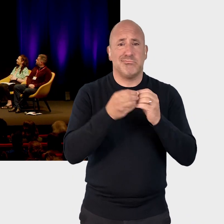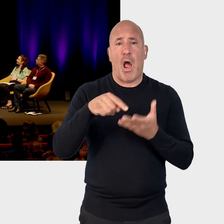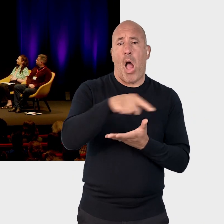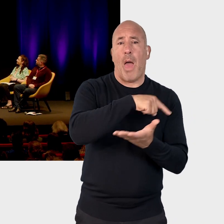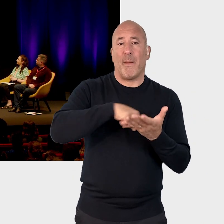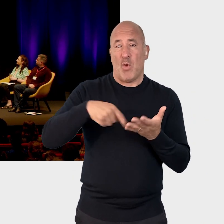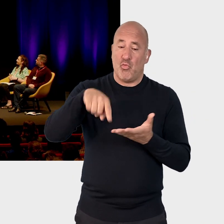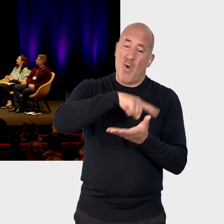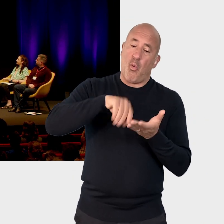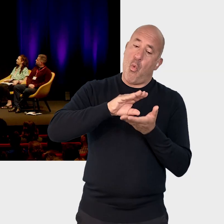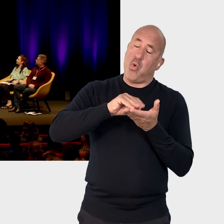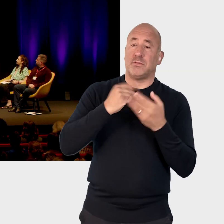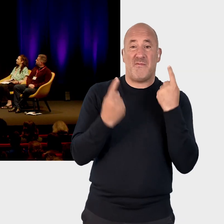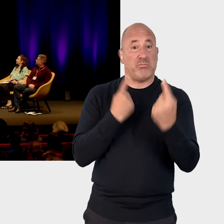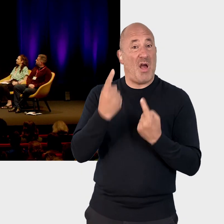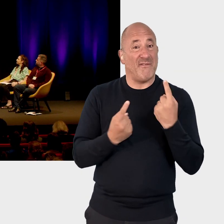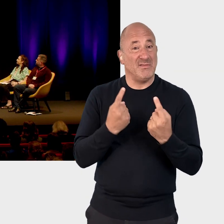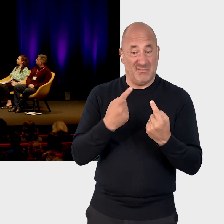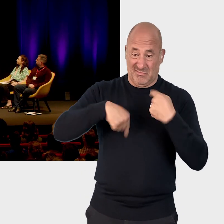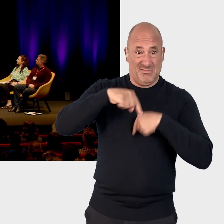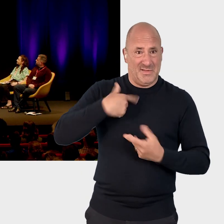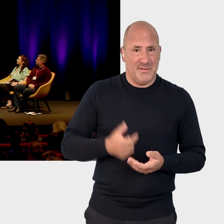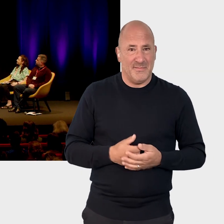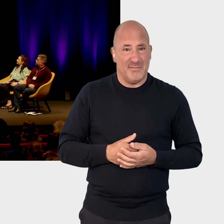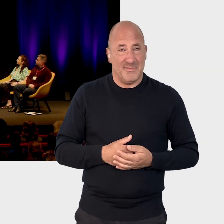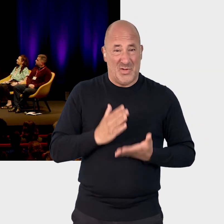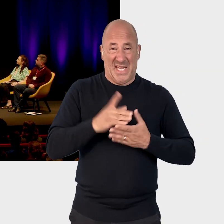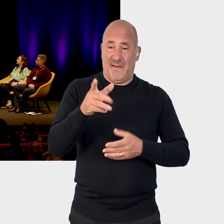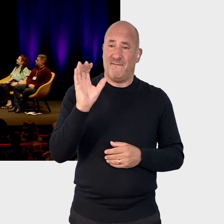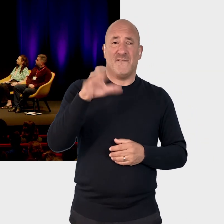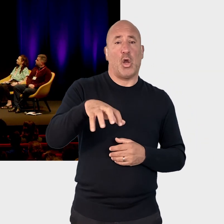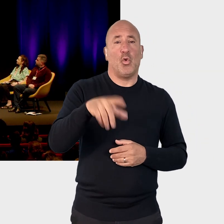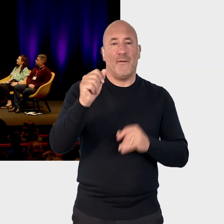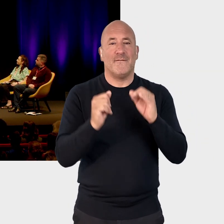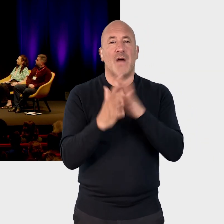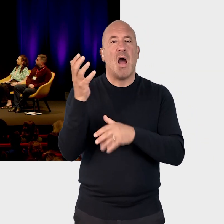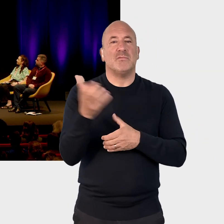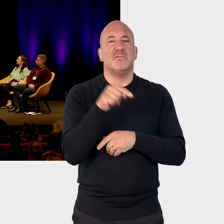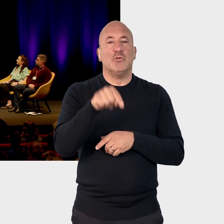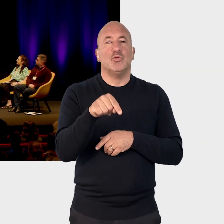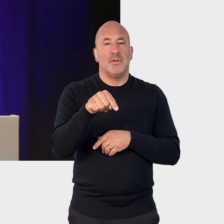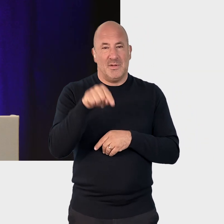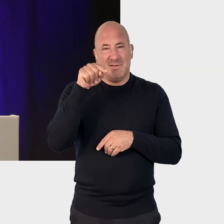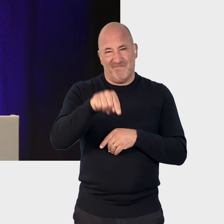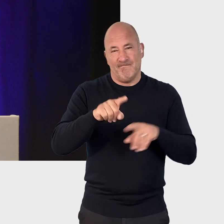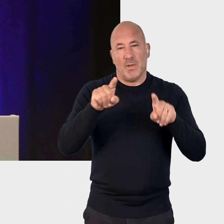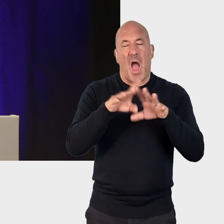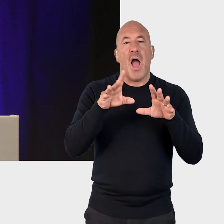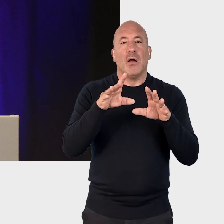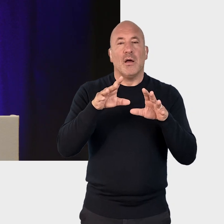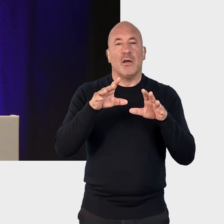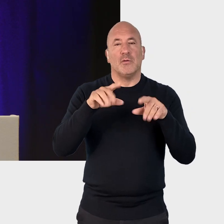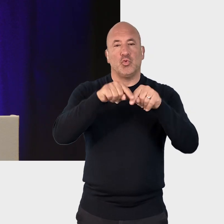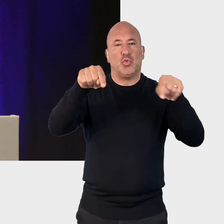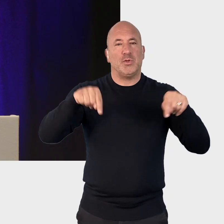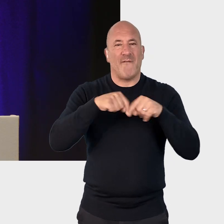coming together to make an album, a record of ourselves. Basically, the venue, the fire